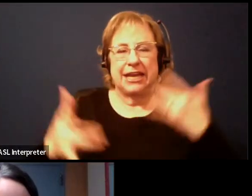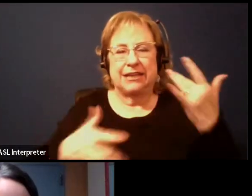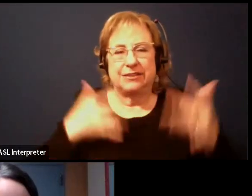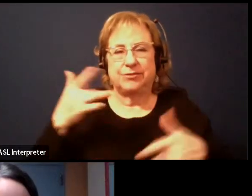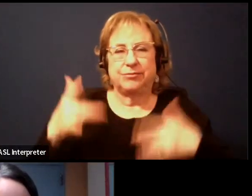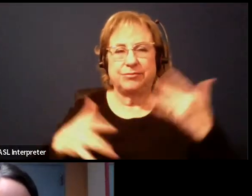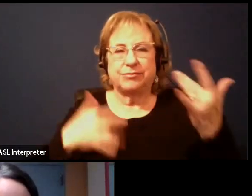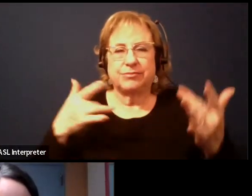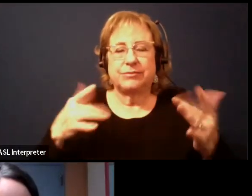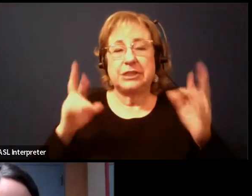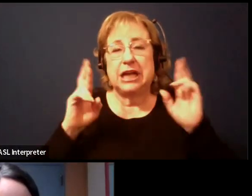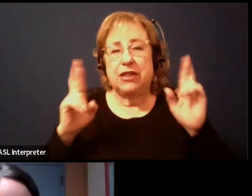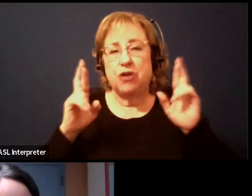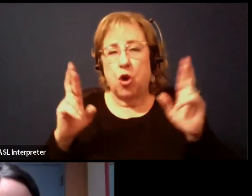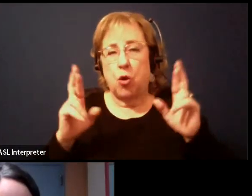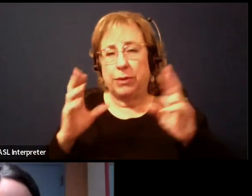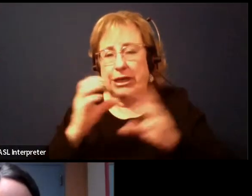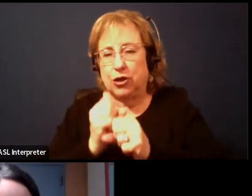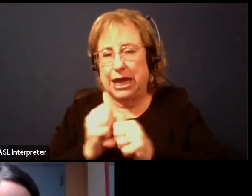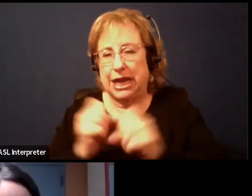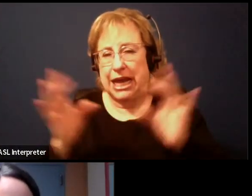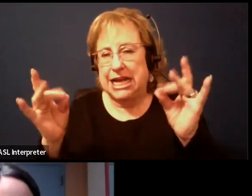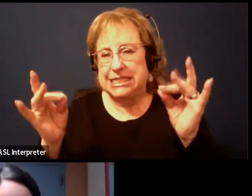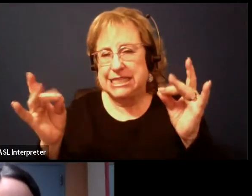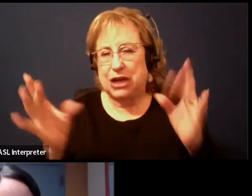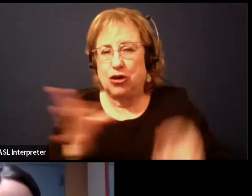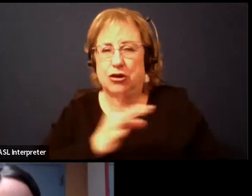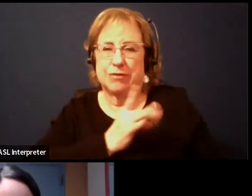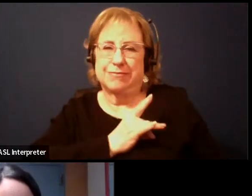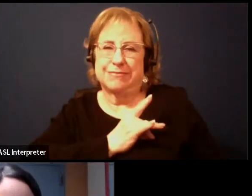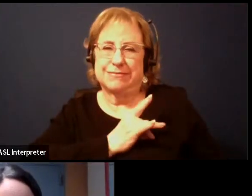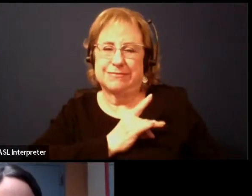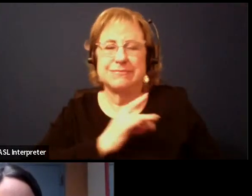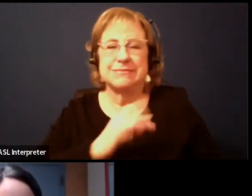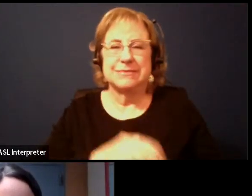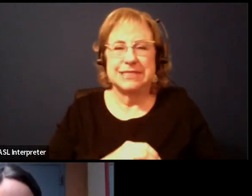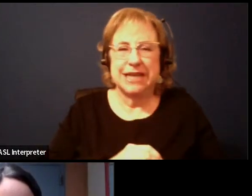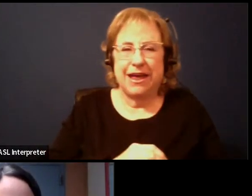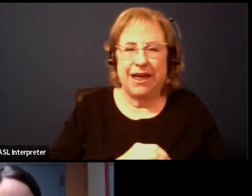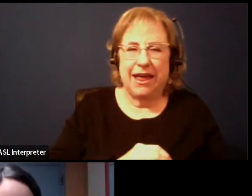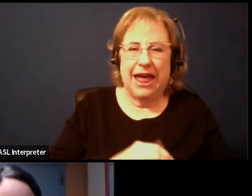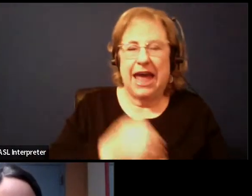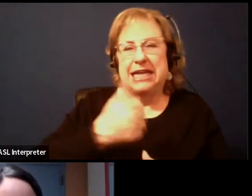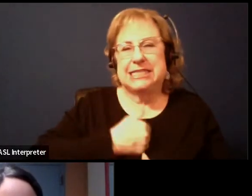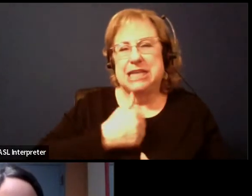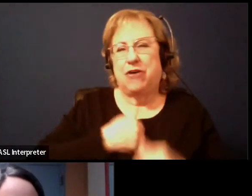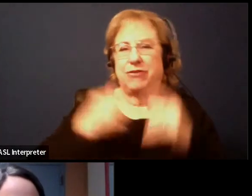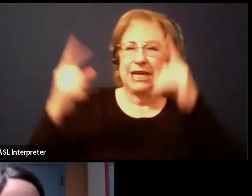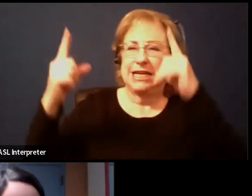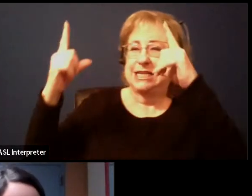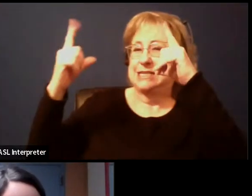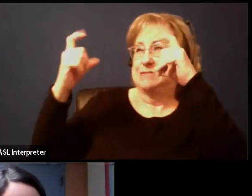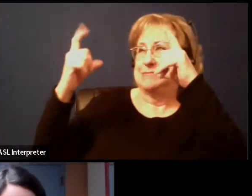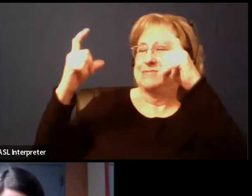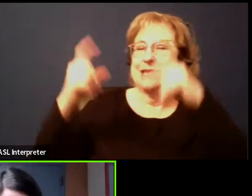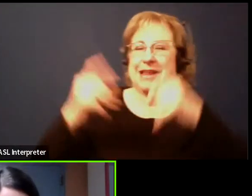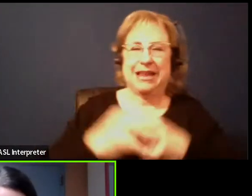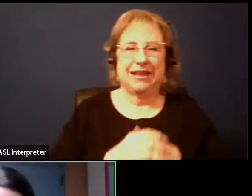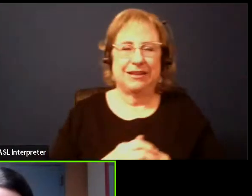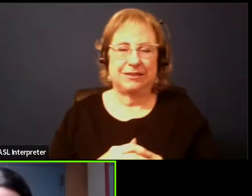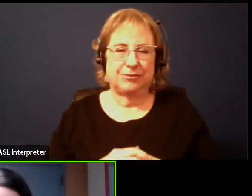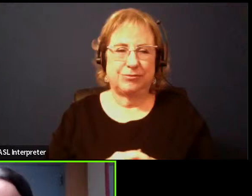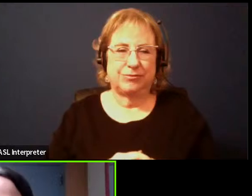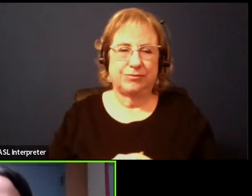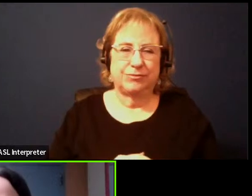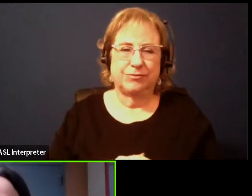they are hoping to get a sticker when they get their thing and do selfie station too. So thank you, Nikki. I'm going